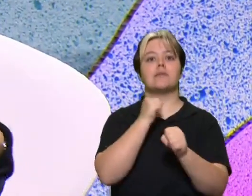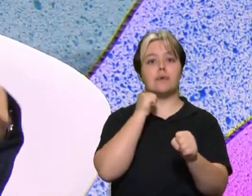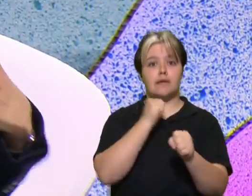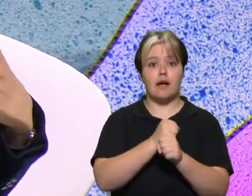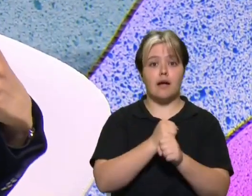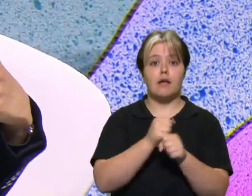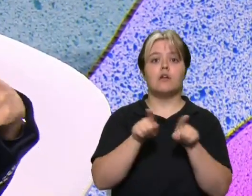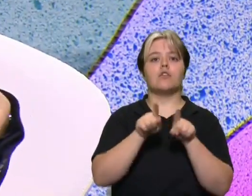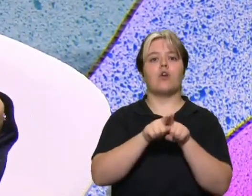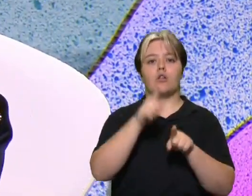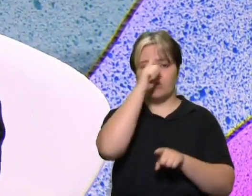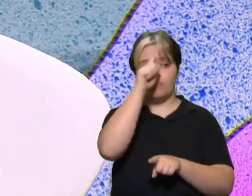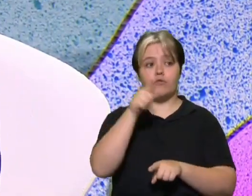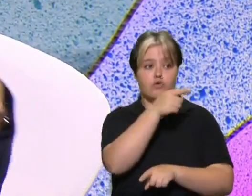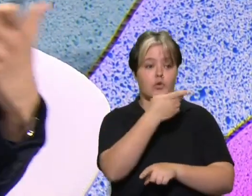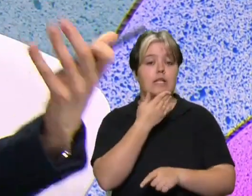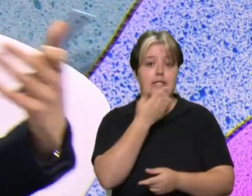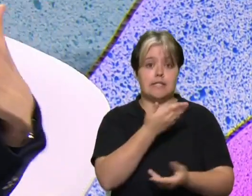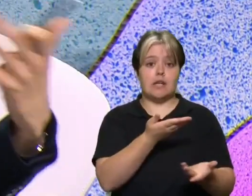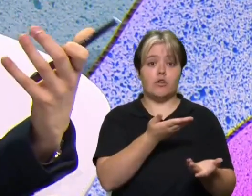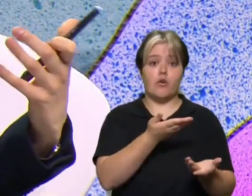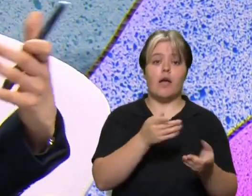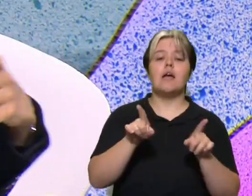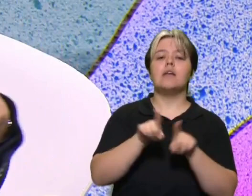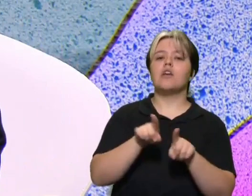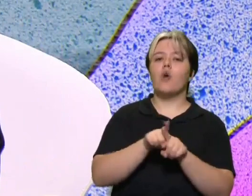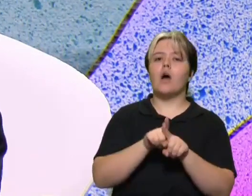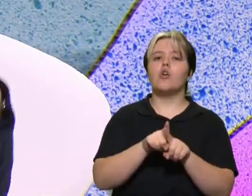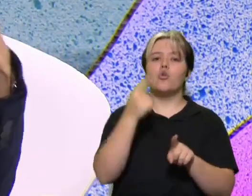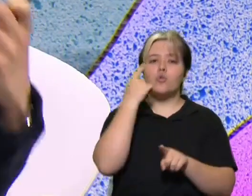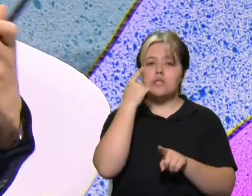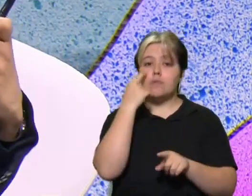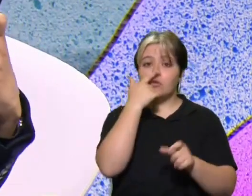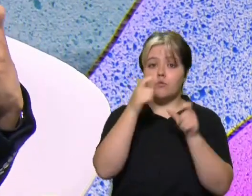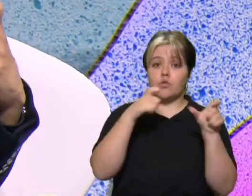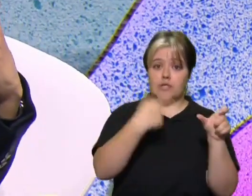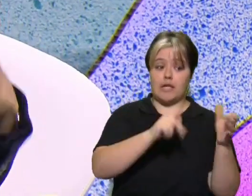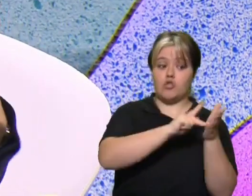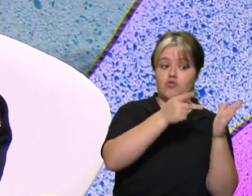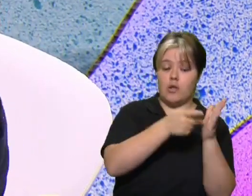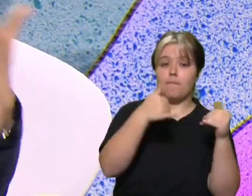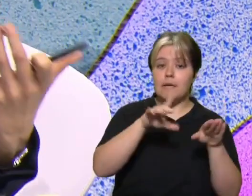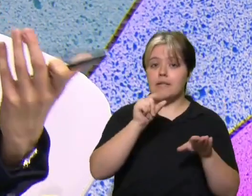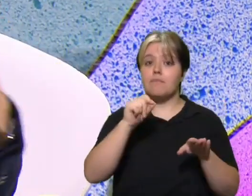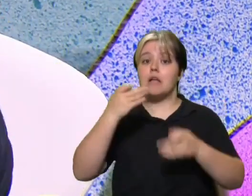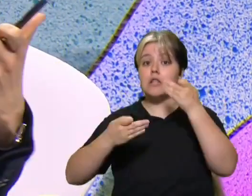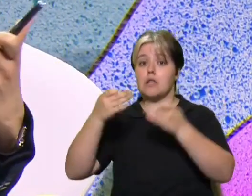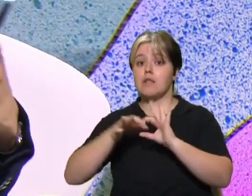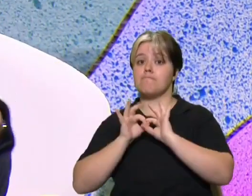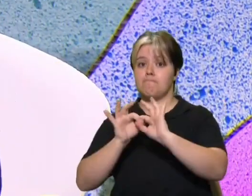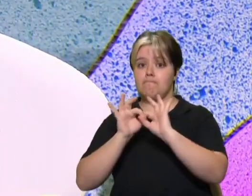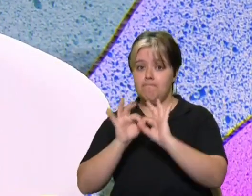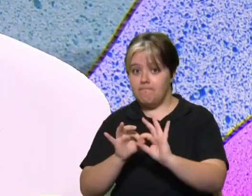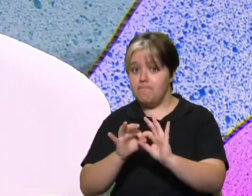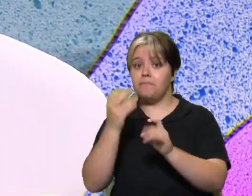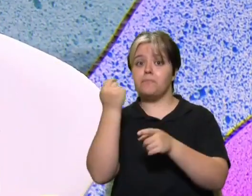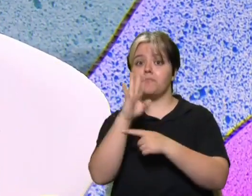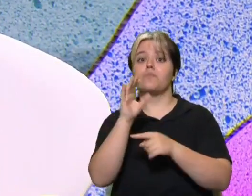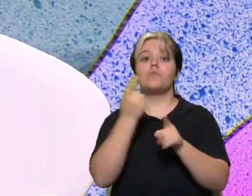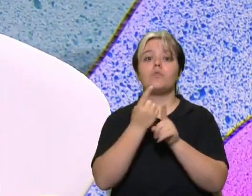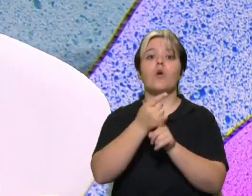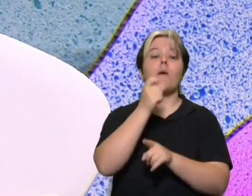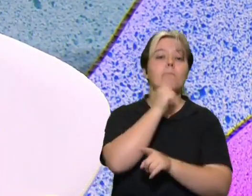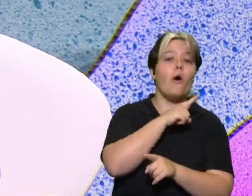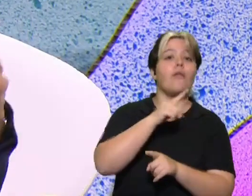people and the knowledge people have, not only of technology, but the legal framework that exists and what they can